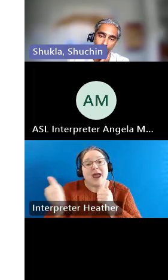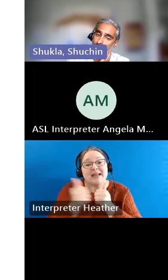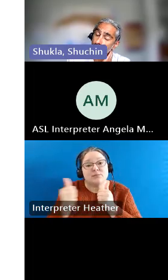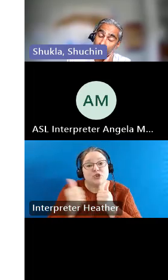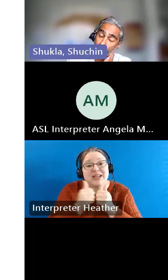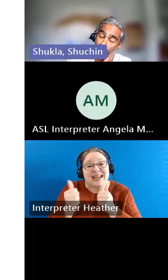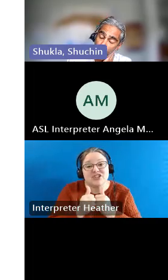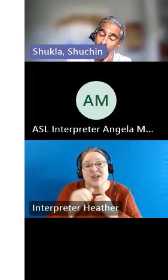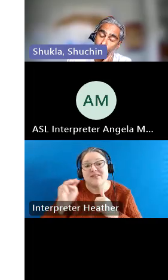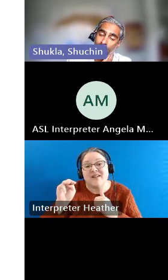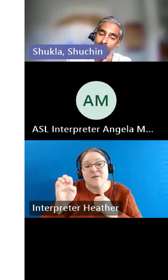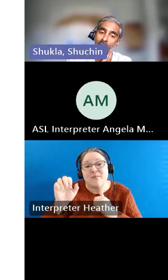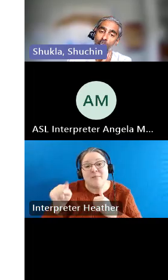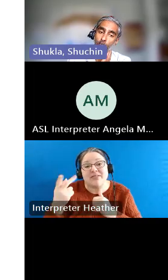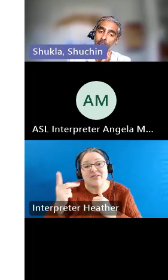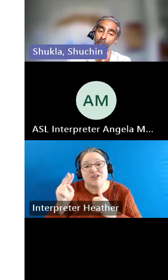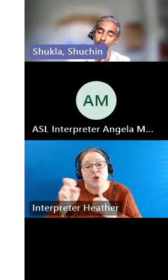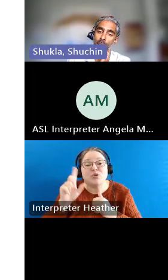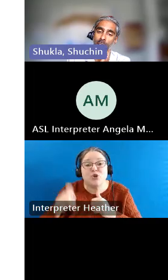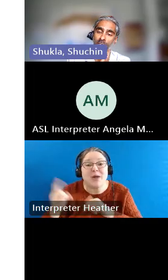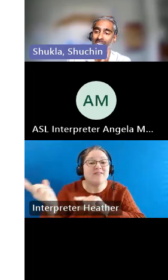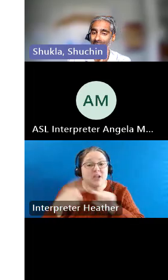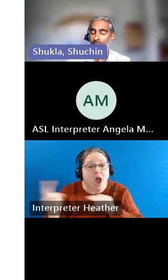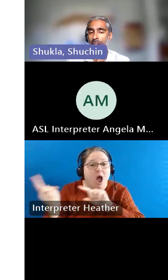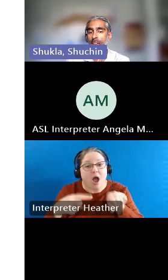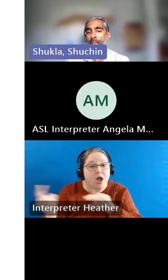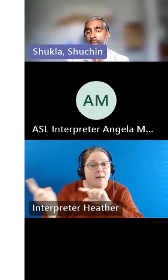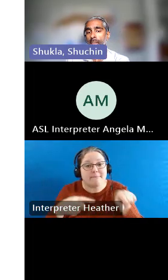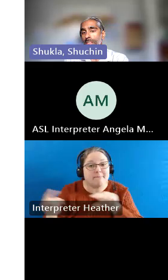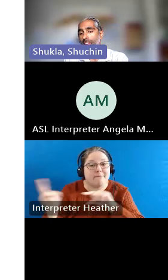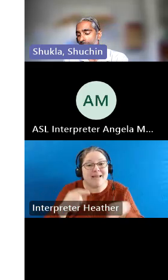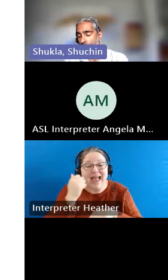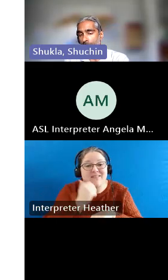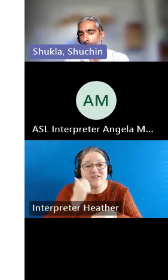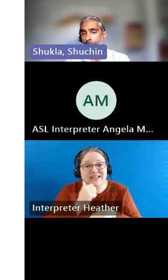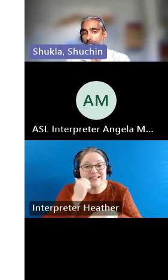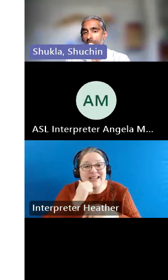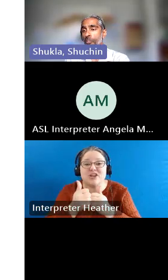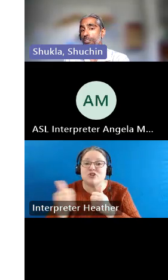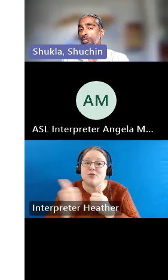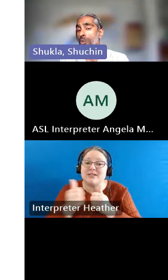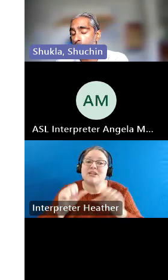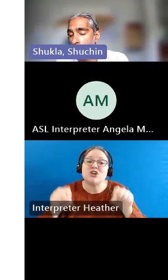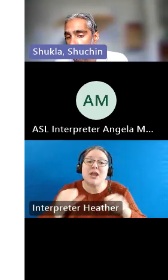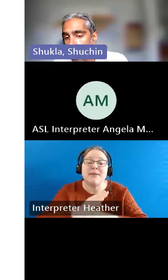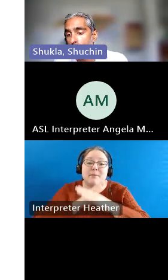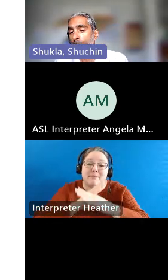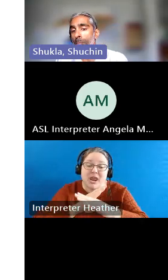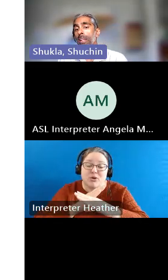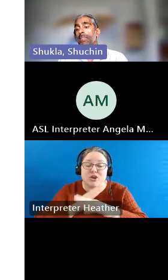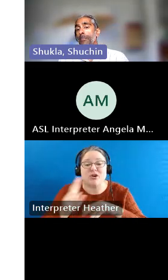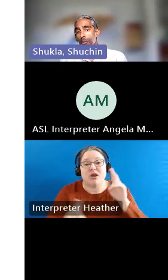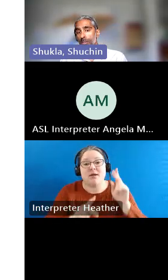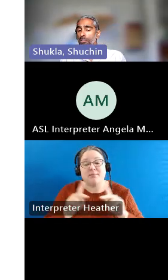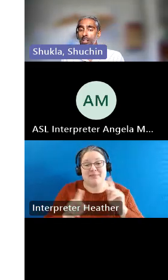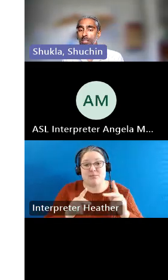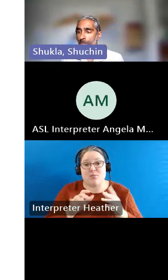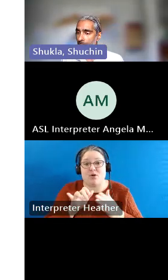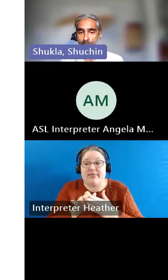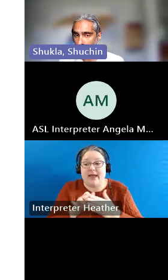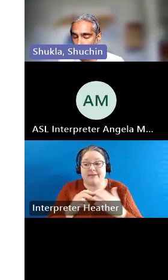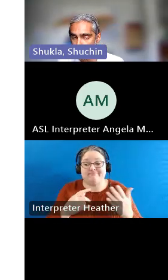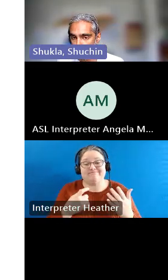particularly for methadone, you still got to come, especially in the first couple of weeks, pretty frequently, if not daily. And so that is a barrier because folks who are pretty deep